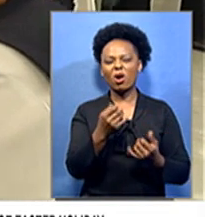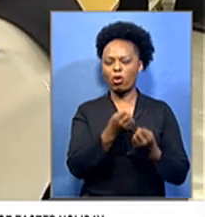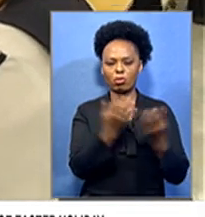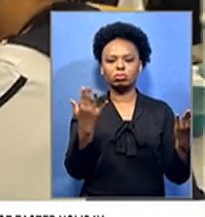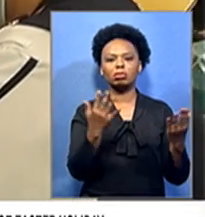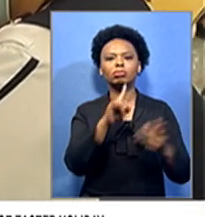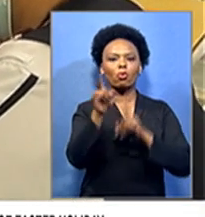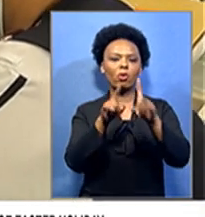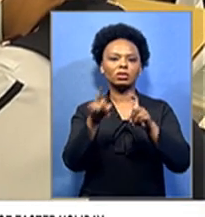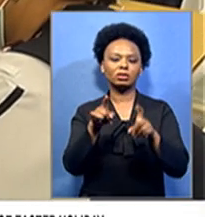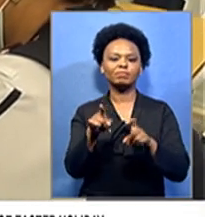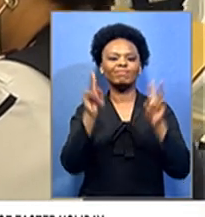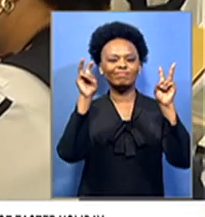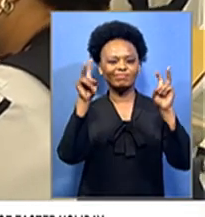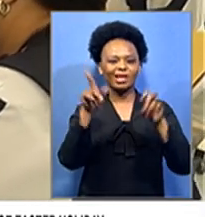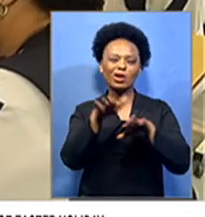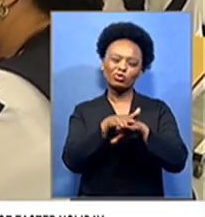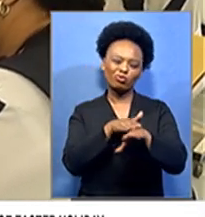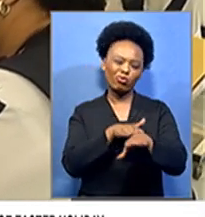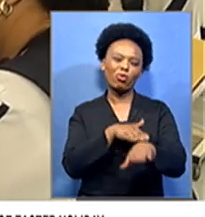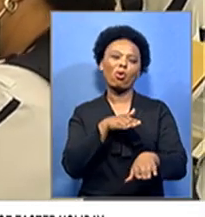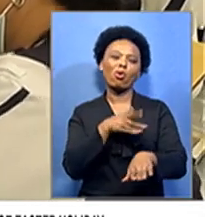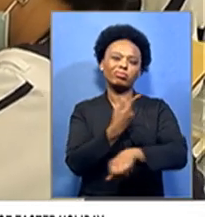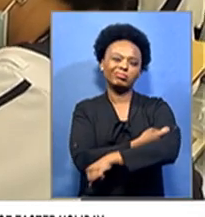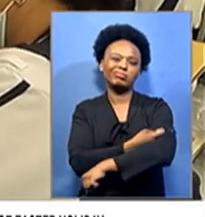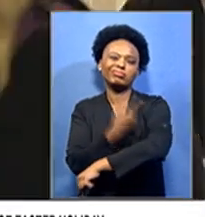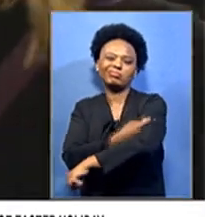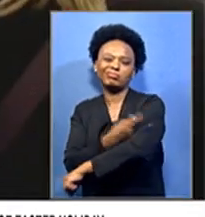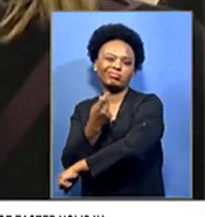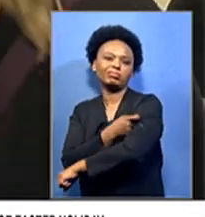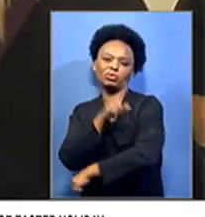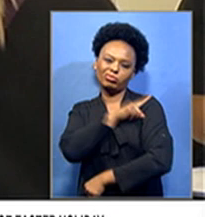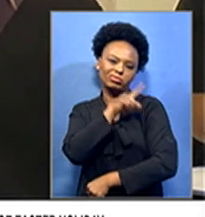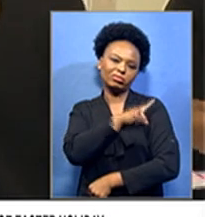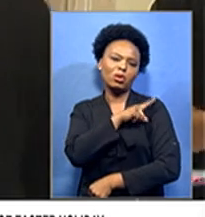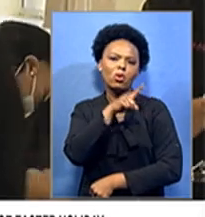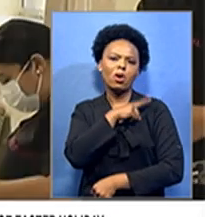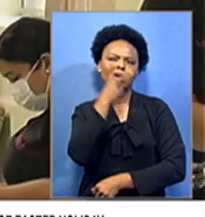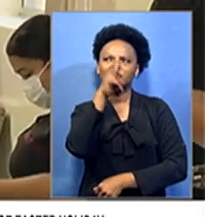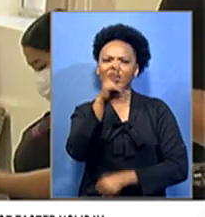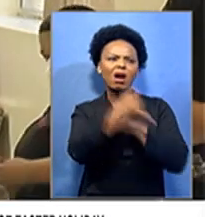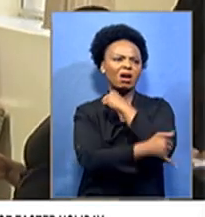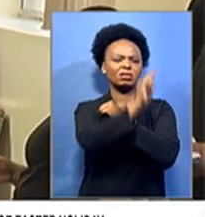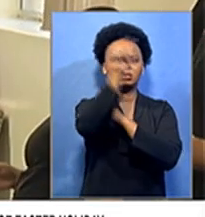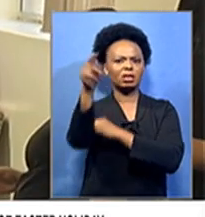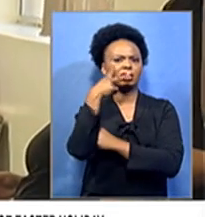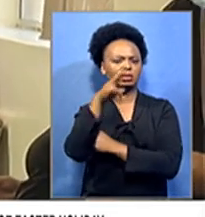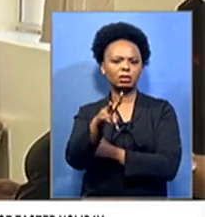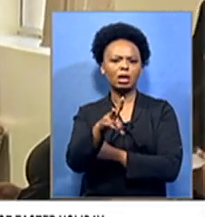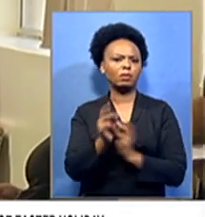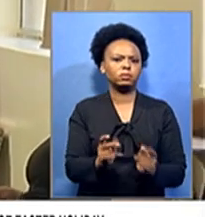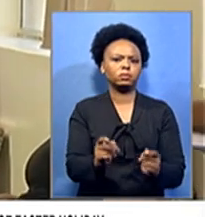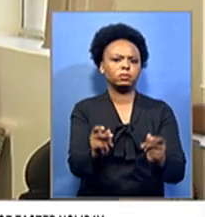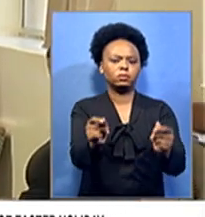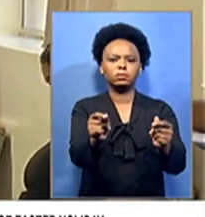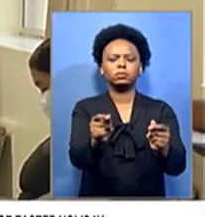about the slow pace. And when we look at different countries and we see at the rate at which that they are